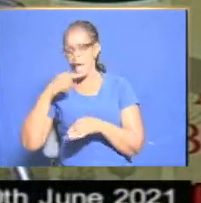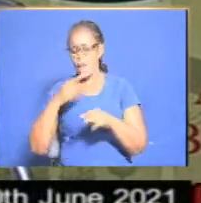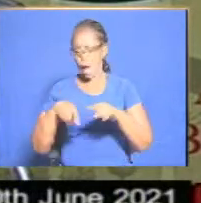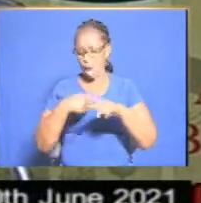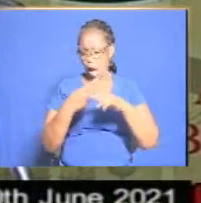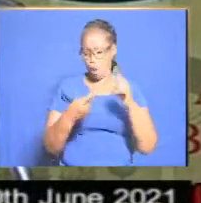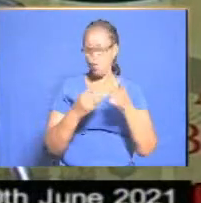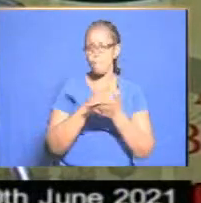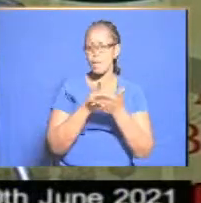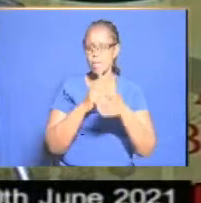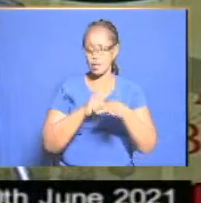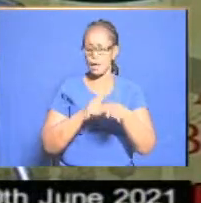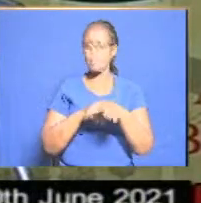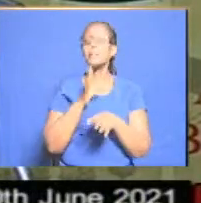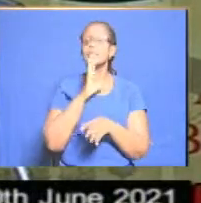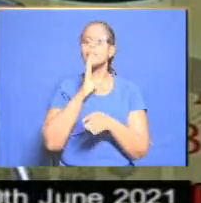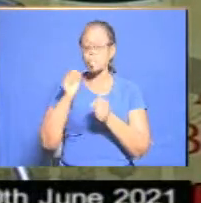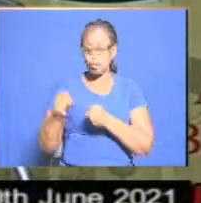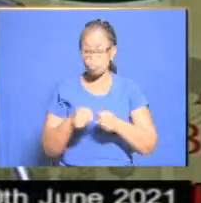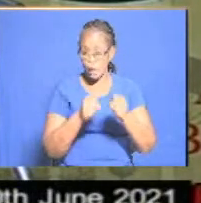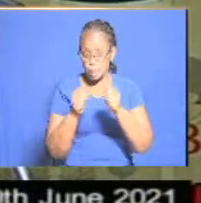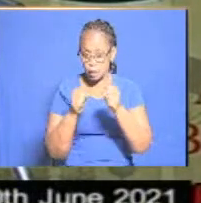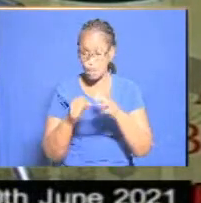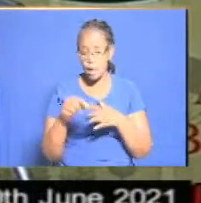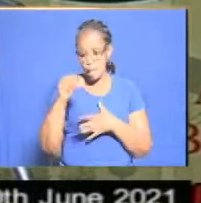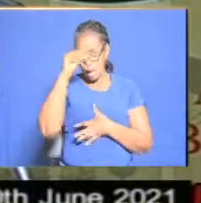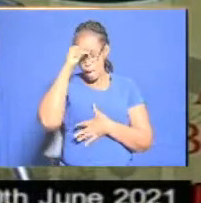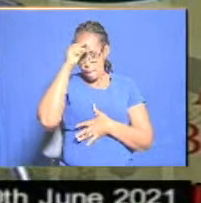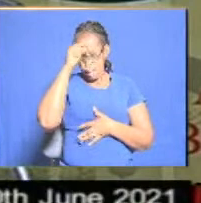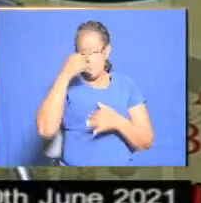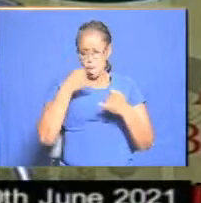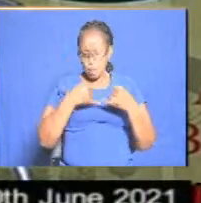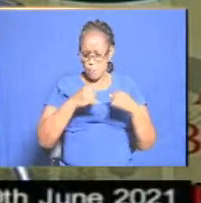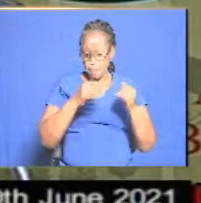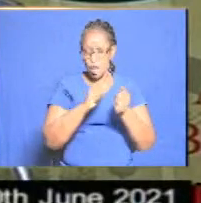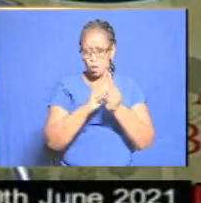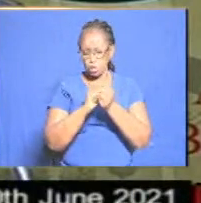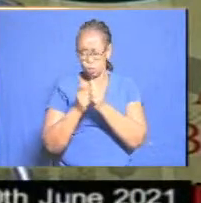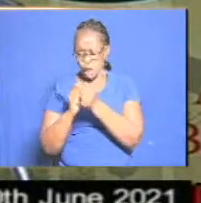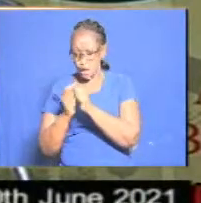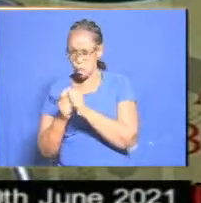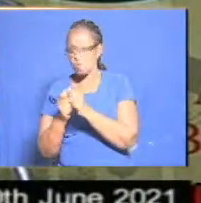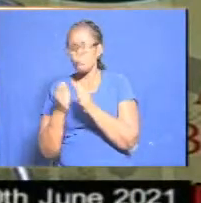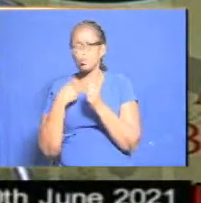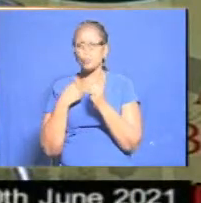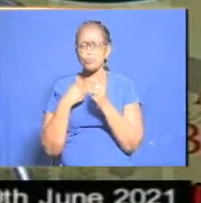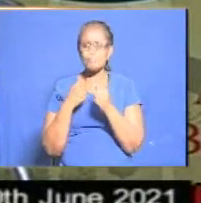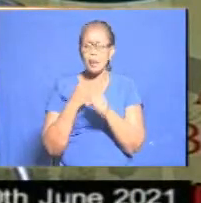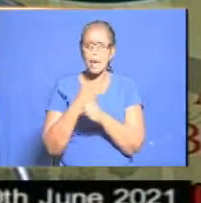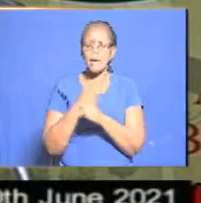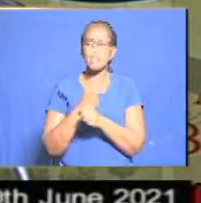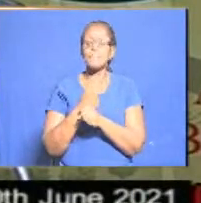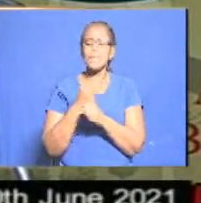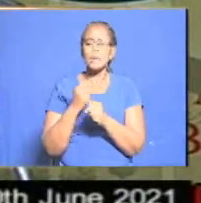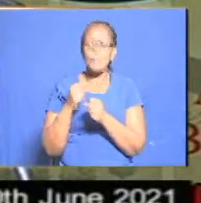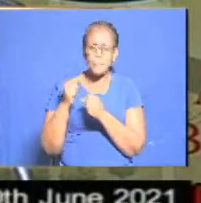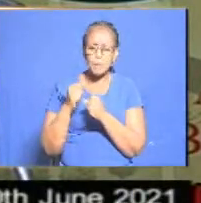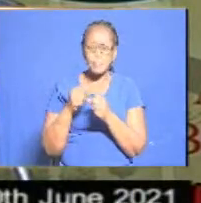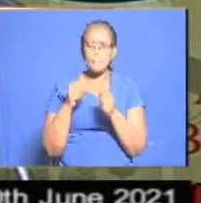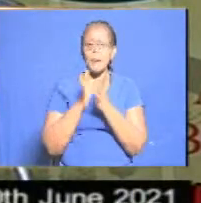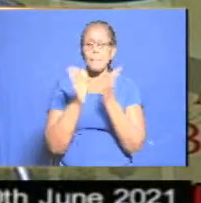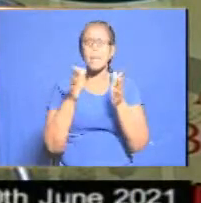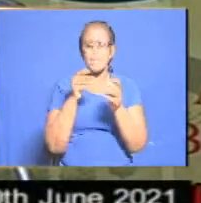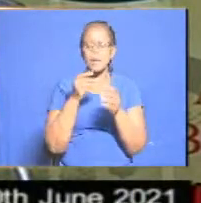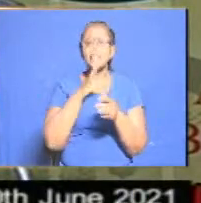strategy. Mr. Speaker, the government is implementing reforms to strengthen the institutional arrangements of public debt management by